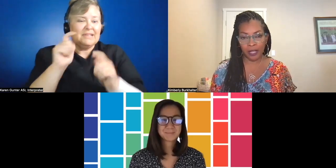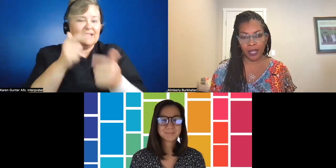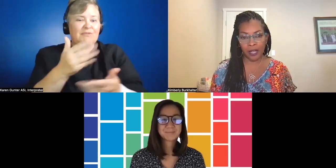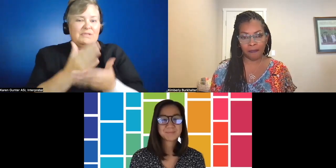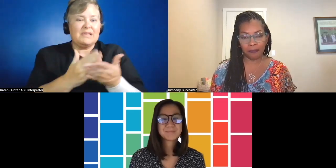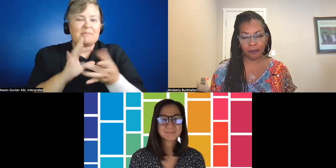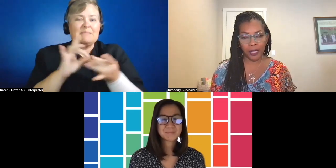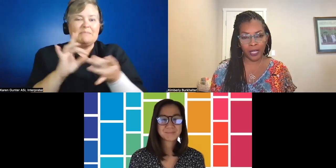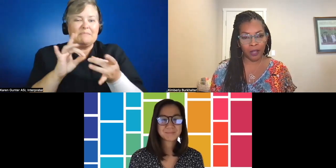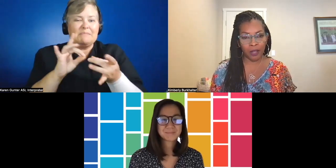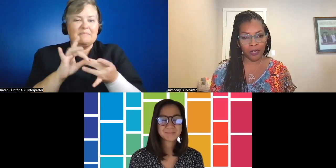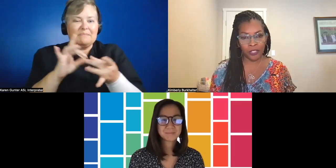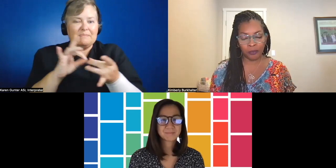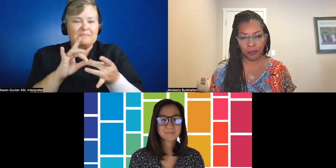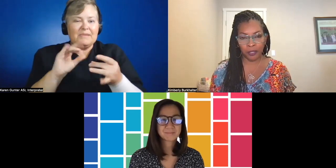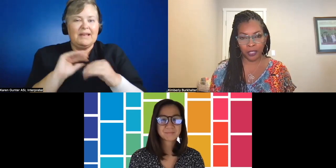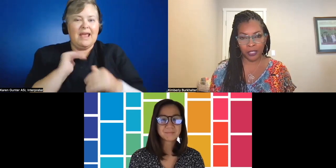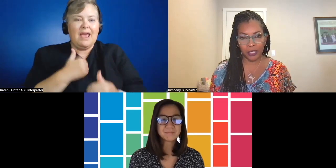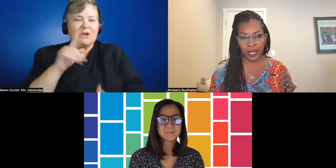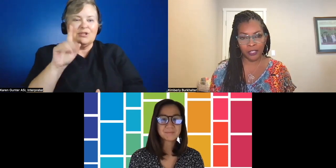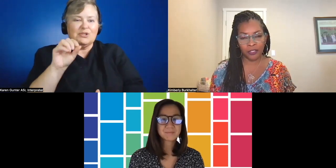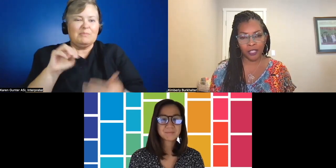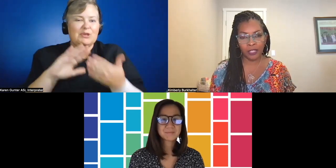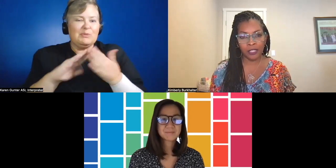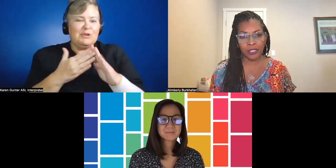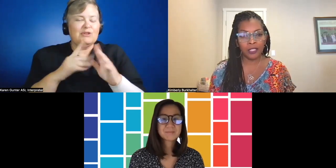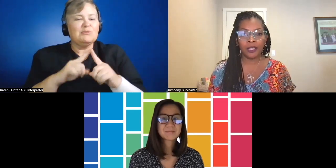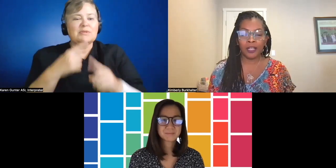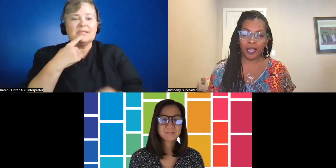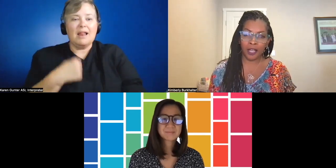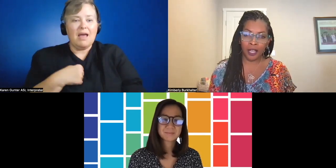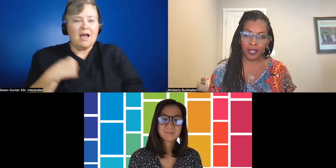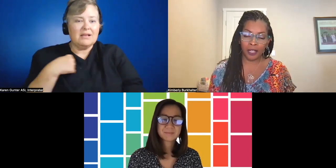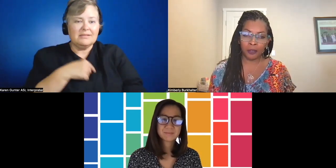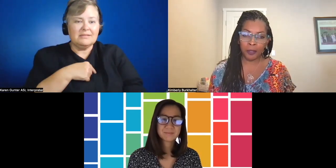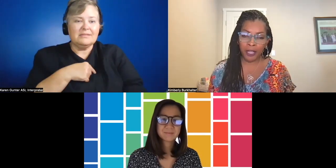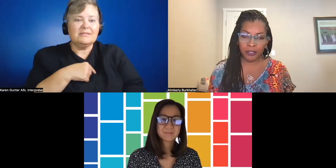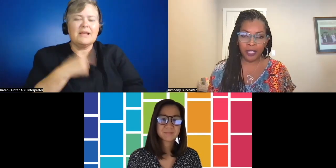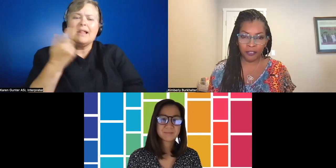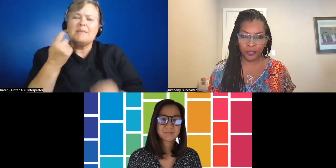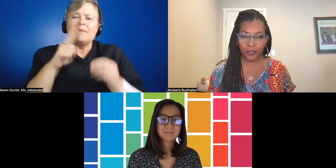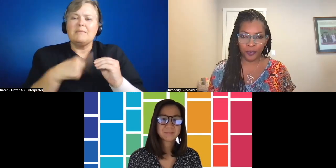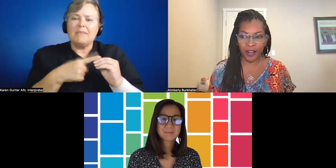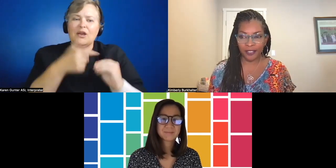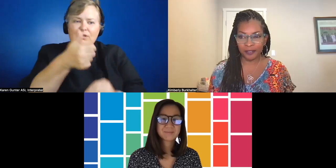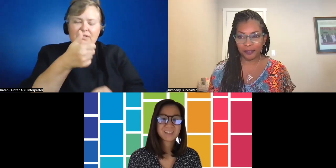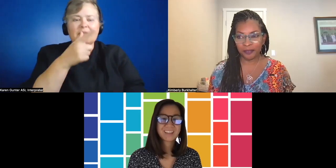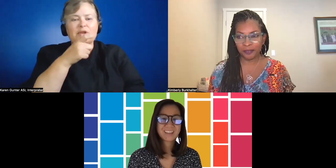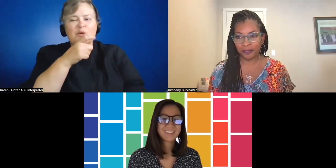space in our Zoom community today to tell us a little bit about yourself and who you